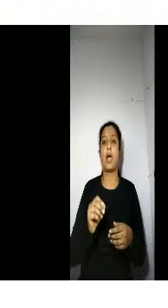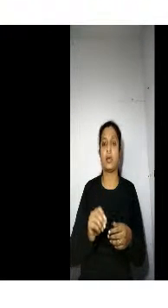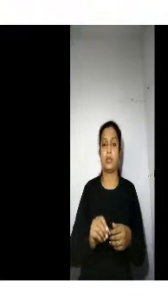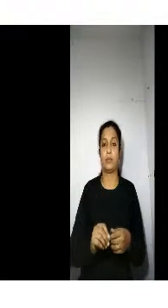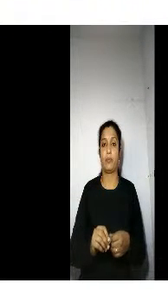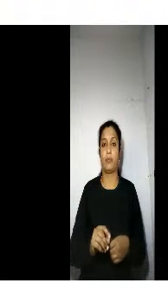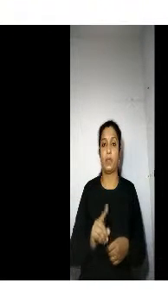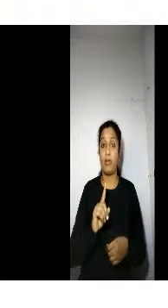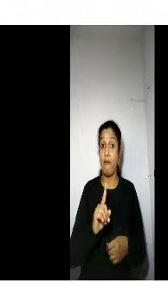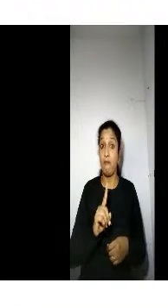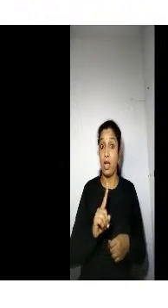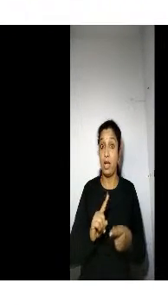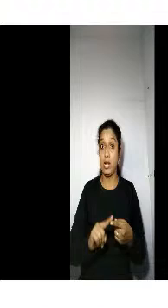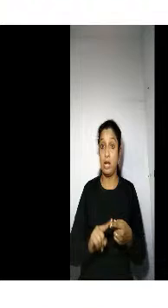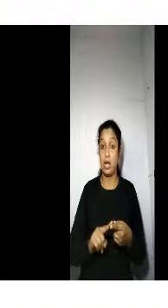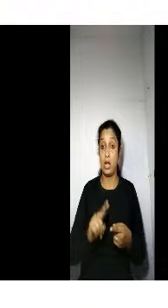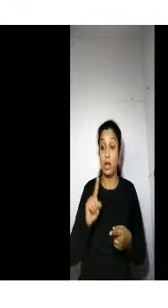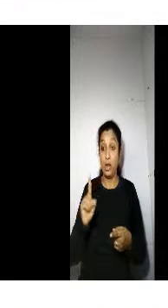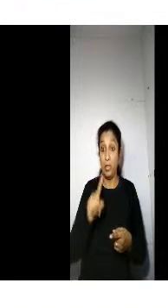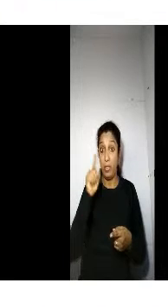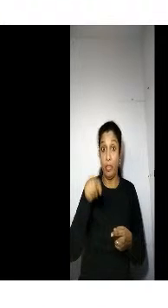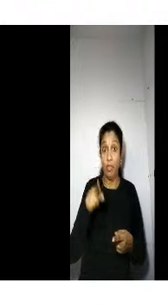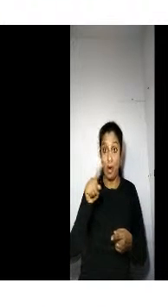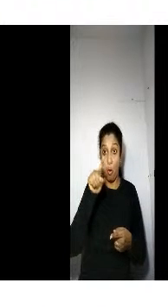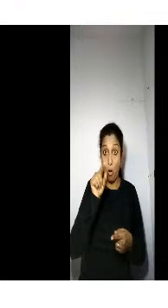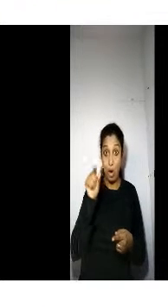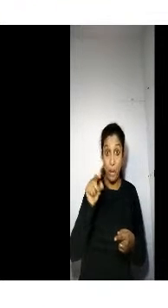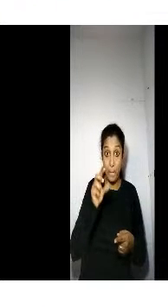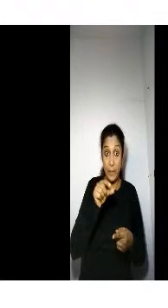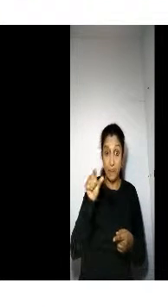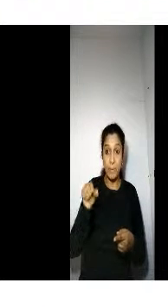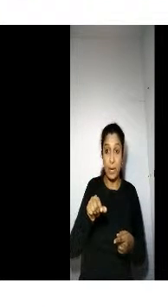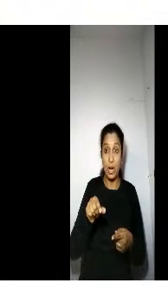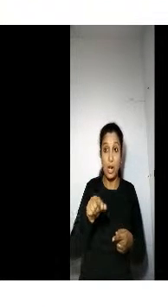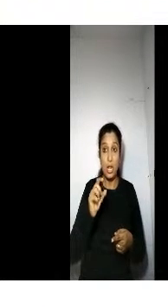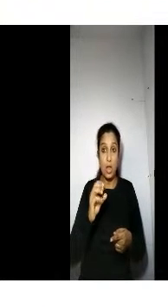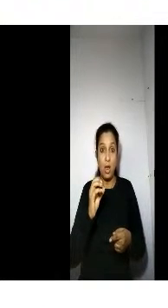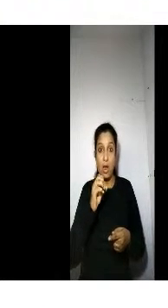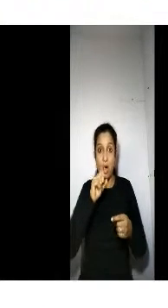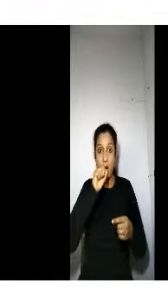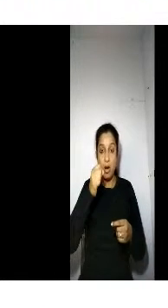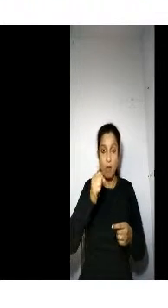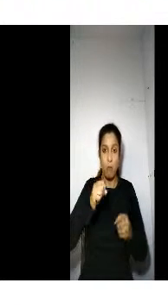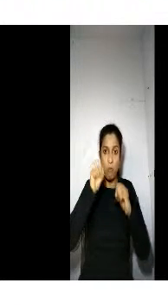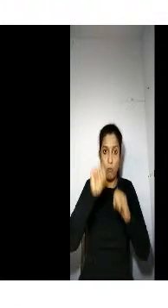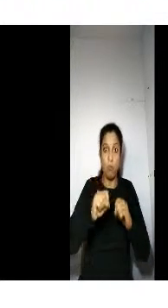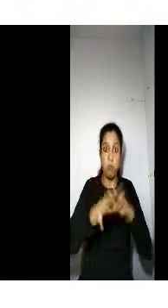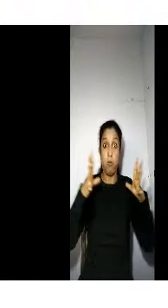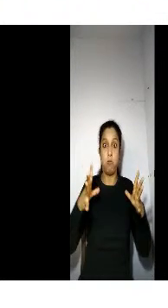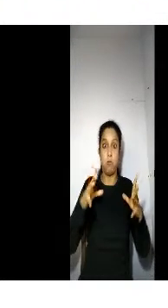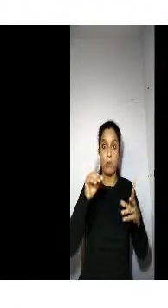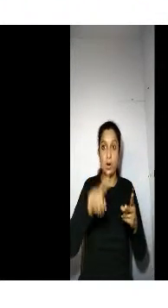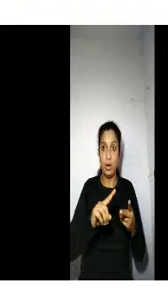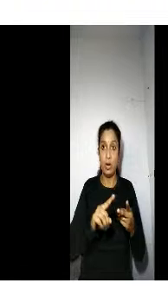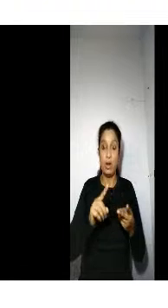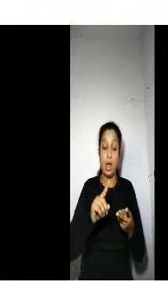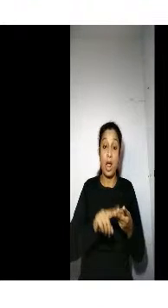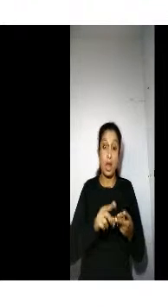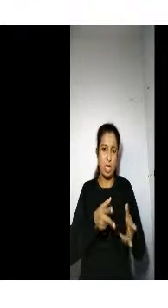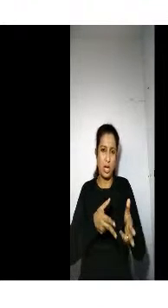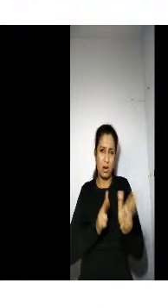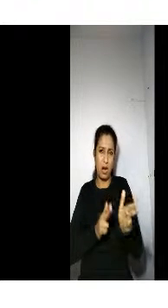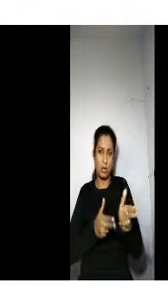2 or 3 marks question. They used bombs